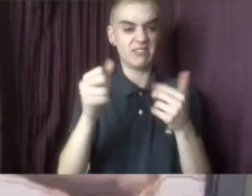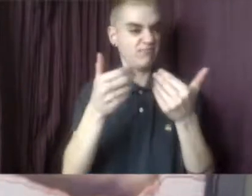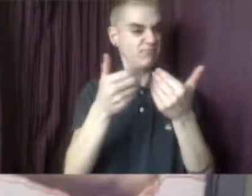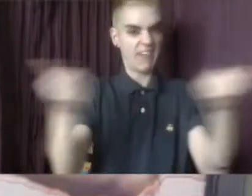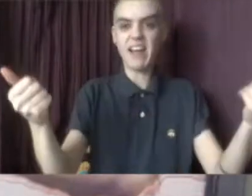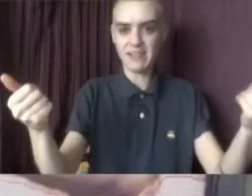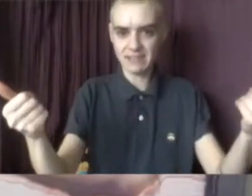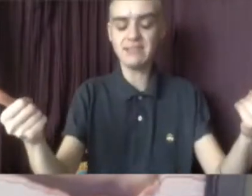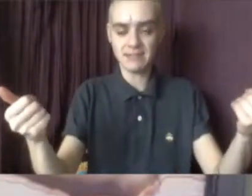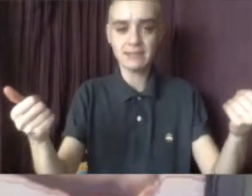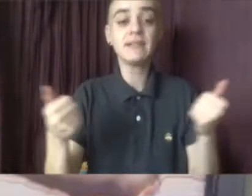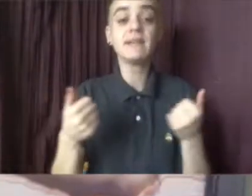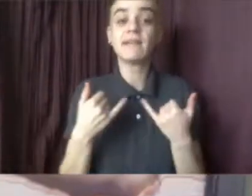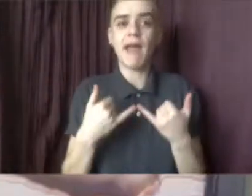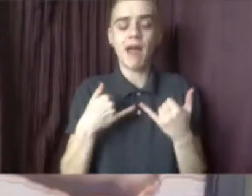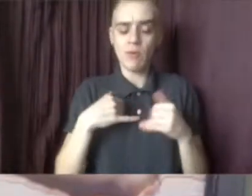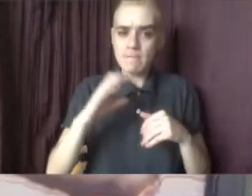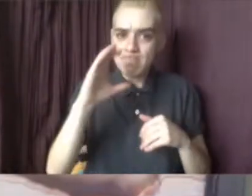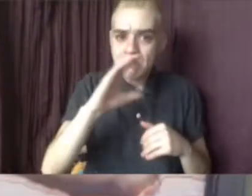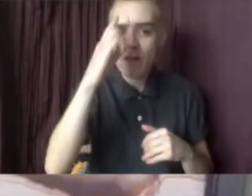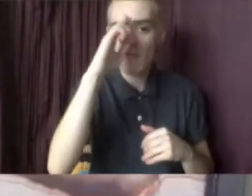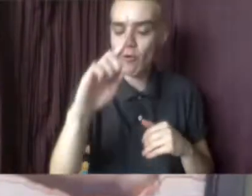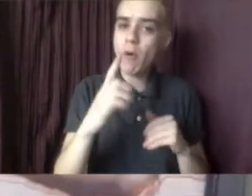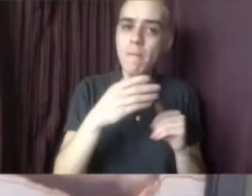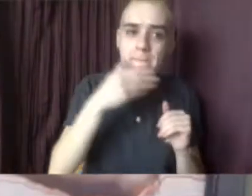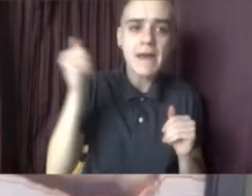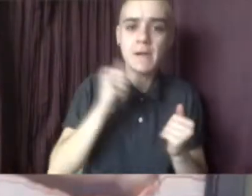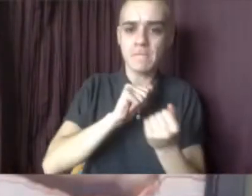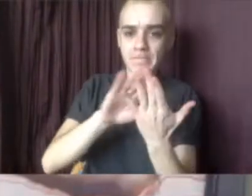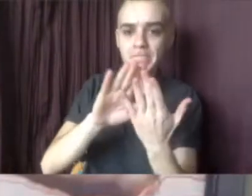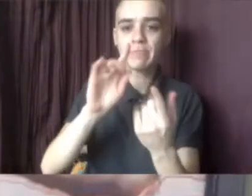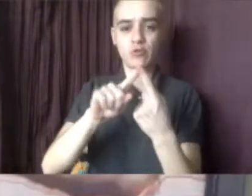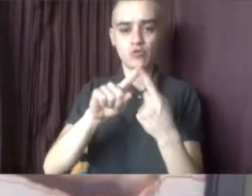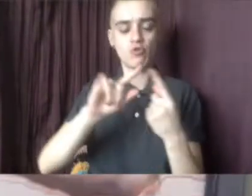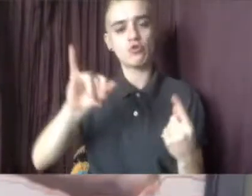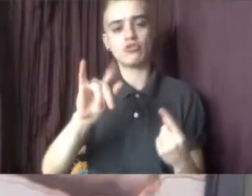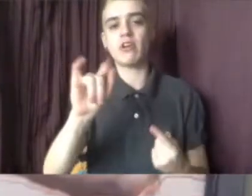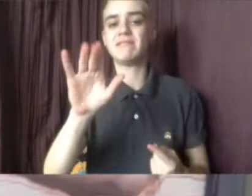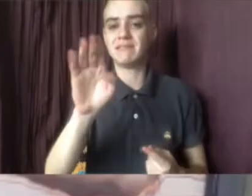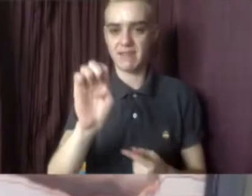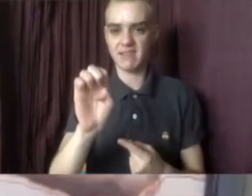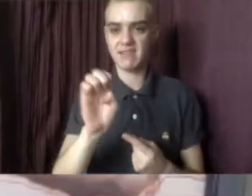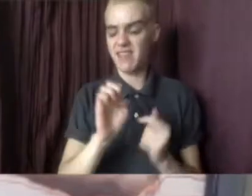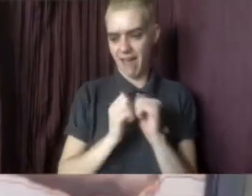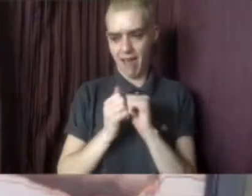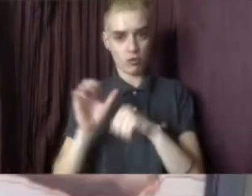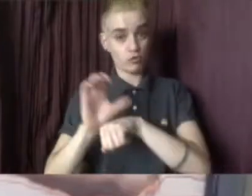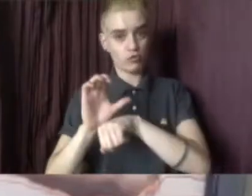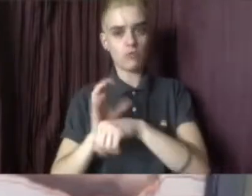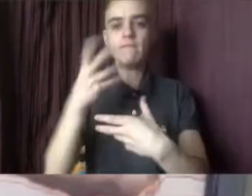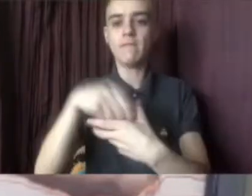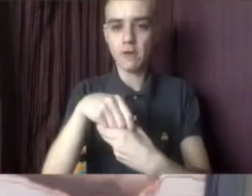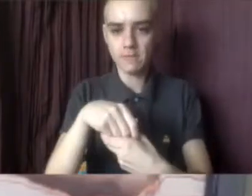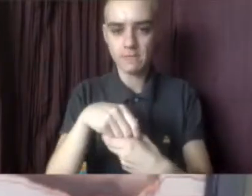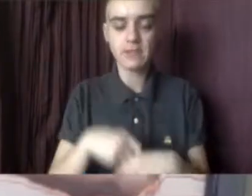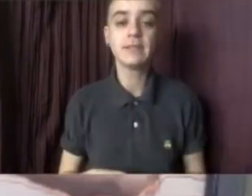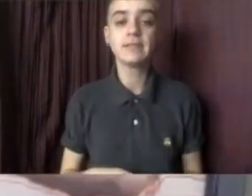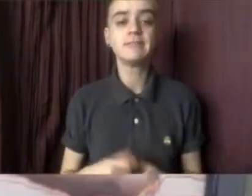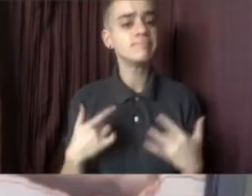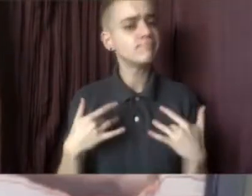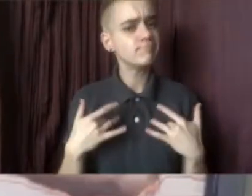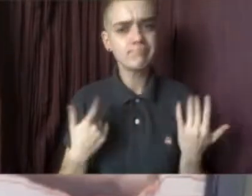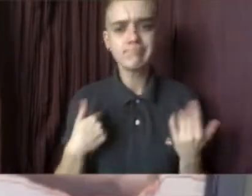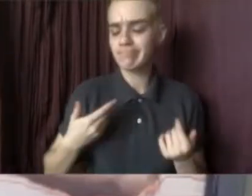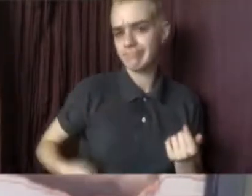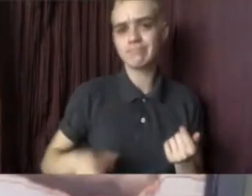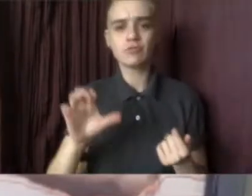at ministry beyond. And I am absolutely delighted today to be able to welcome you to this very special conversation,